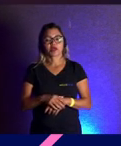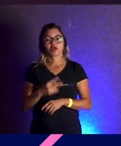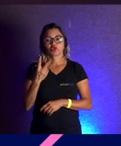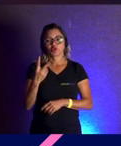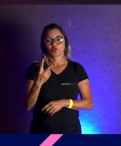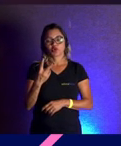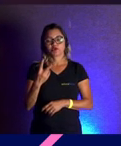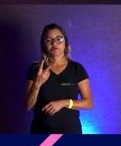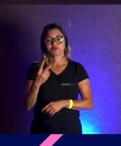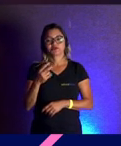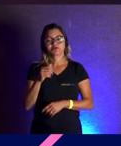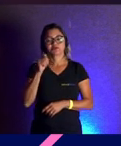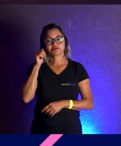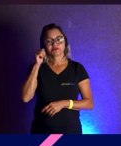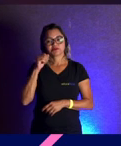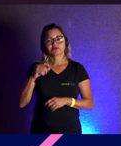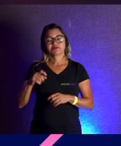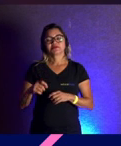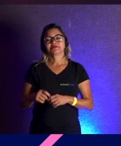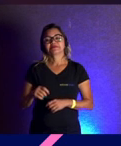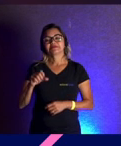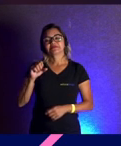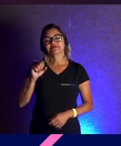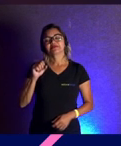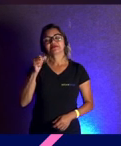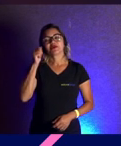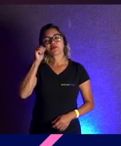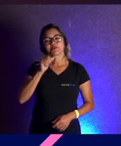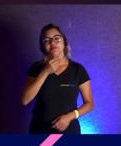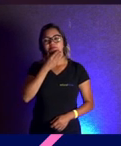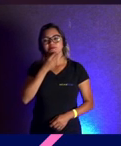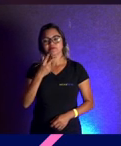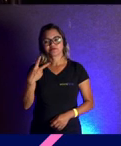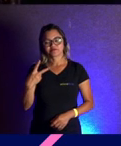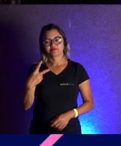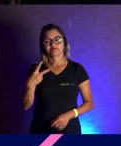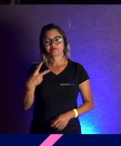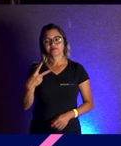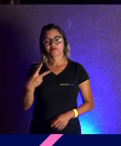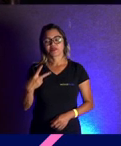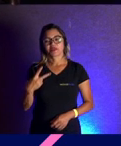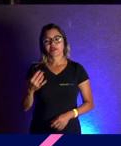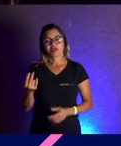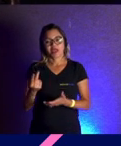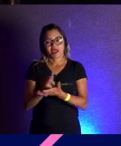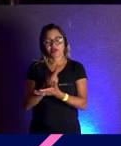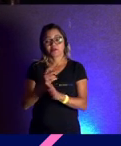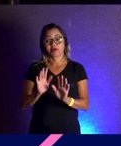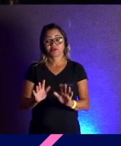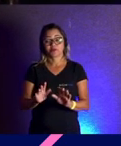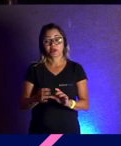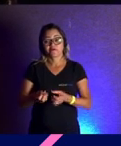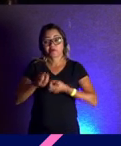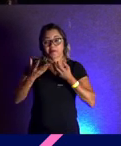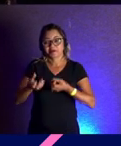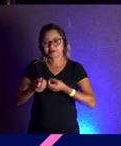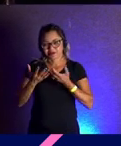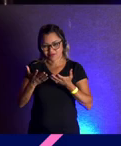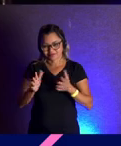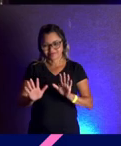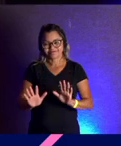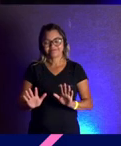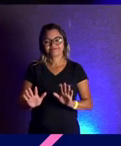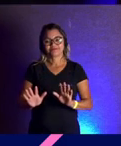apologize if that's not right. Running this set that I can fit with two sexes, but in my data, I have only one set ever and more than two sexes.